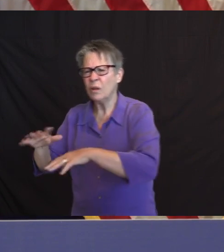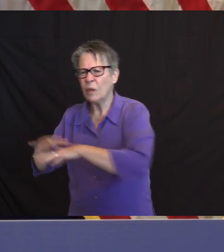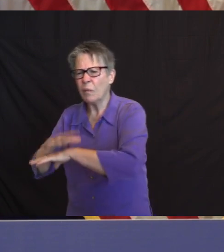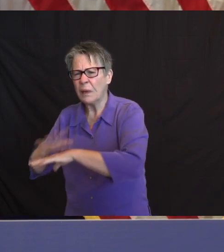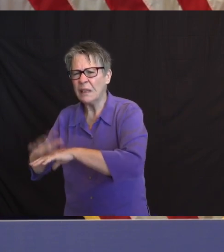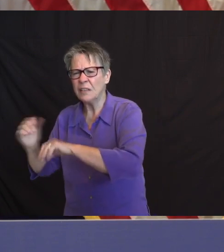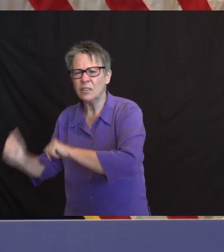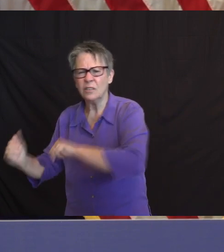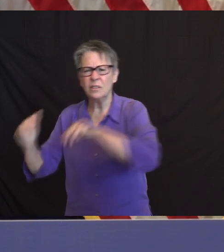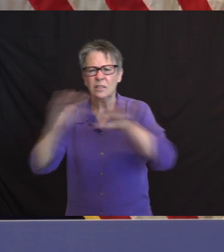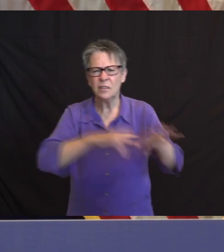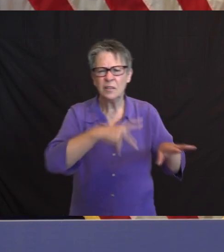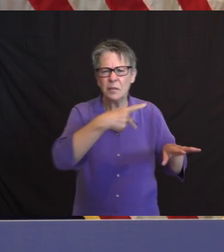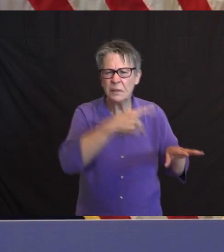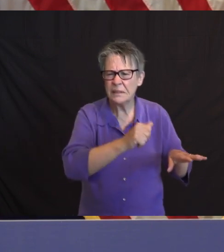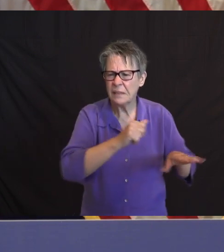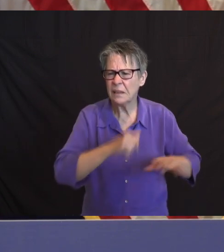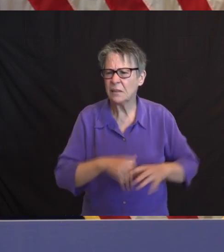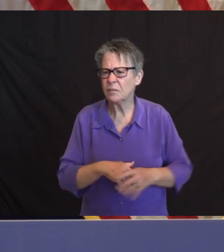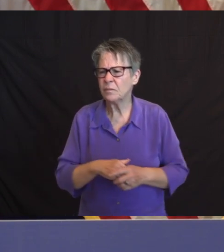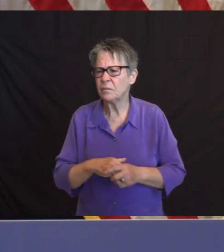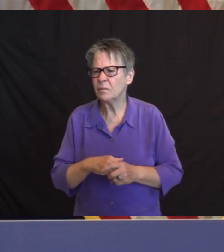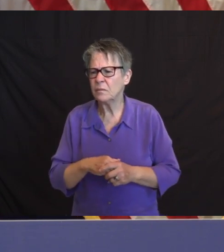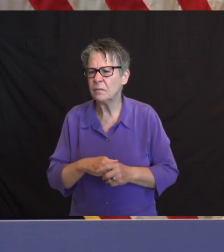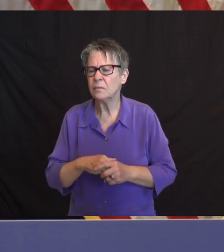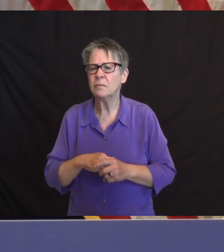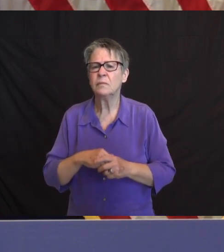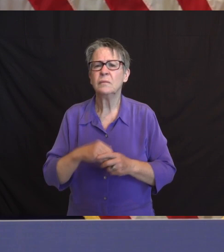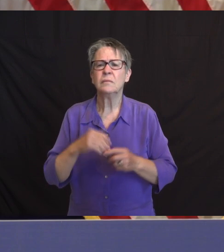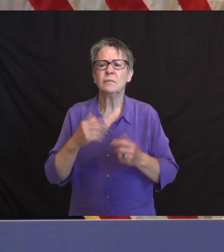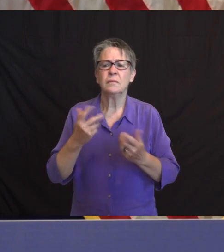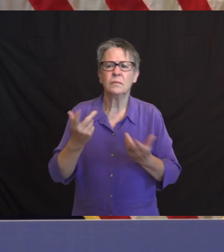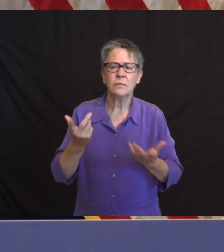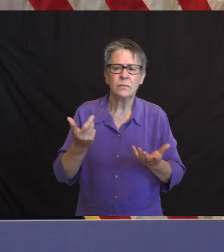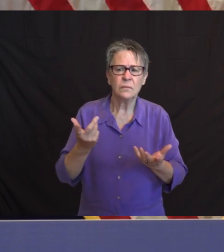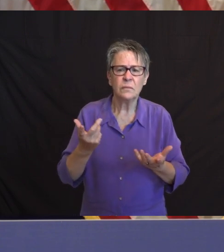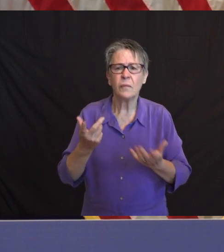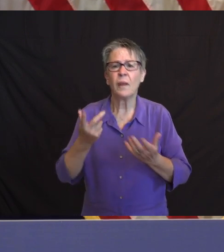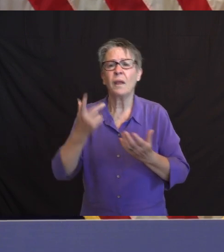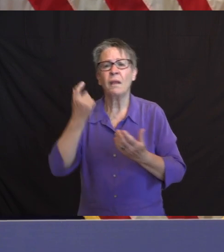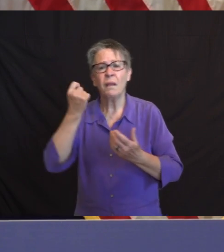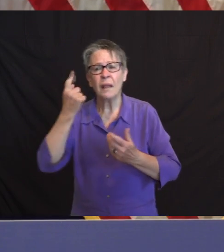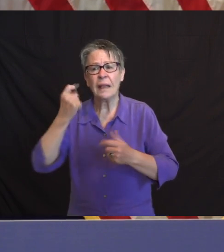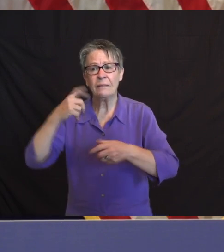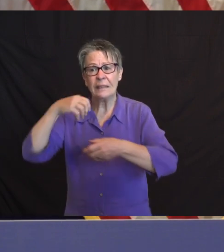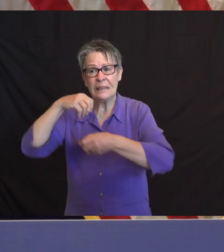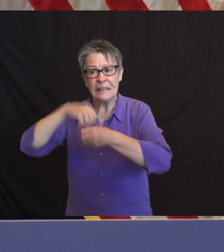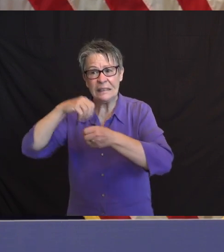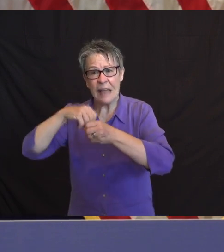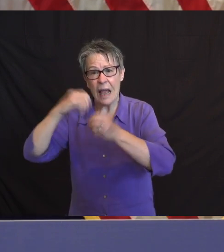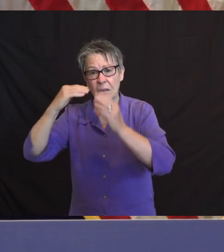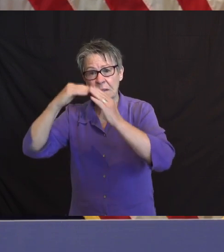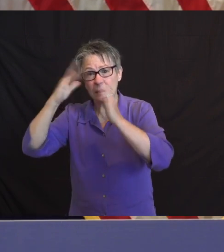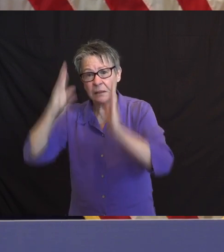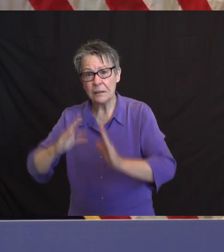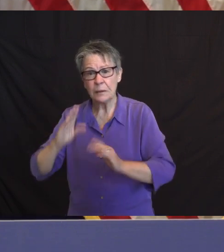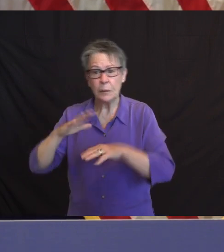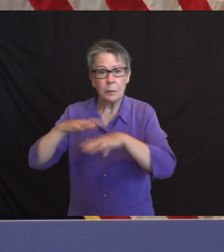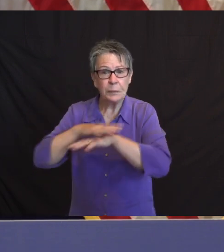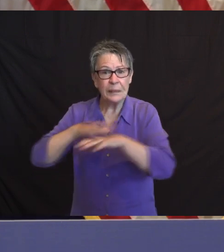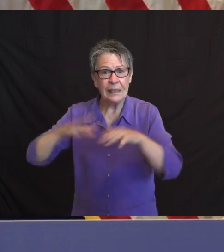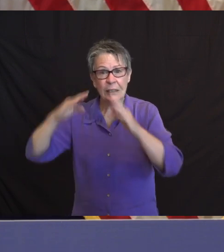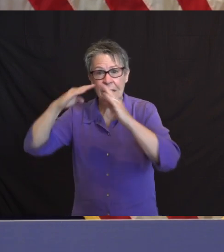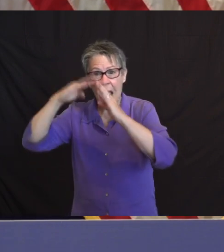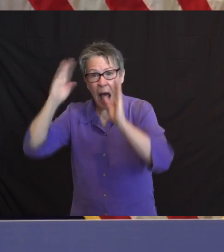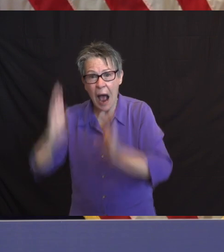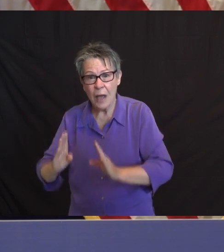people packed in together, sedentary in particular, lacking in ventilation. And I can't say that that was the case in Cape May